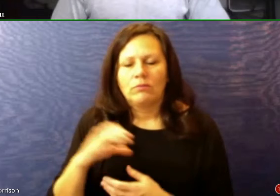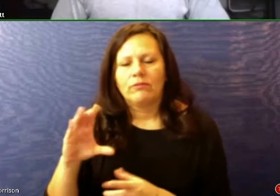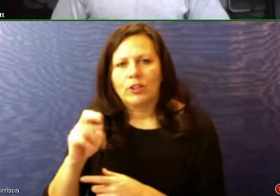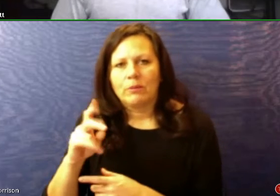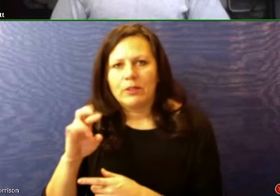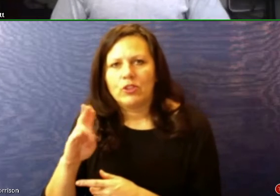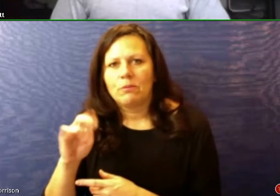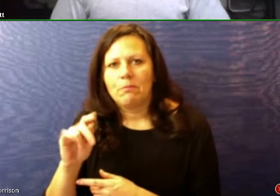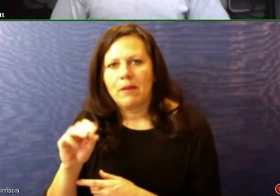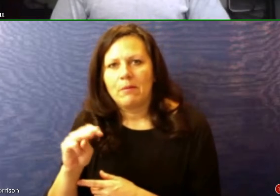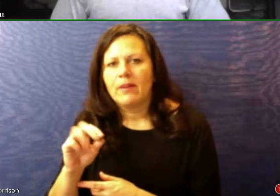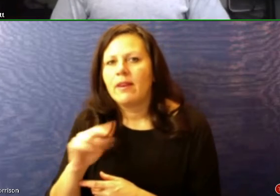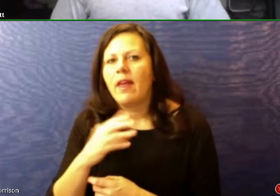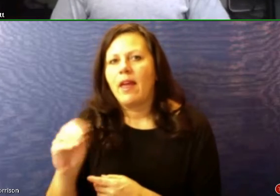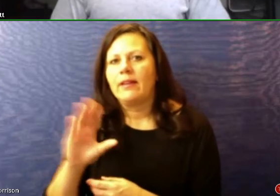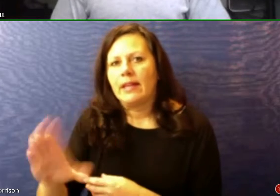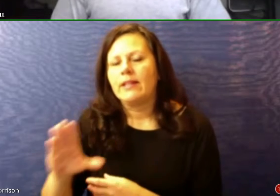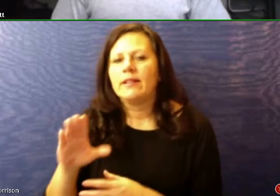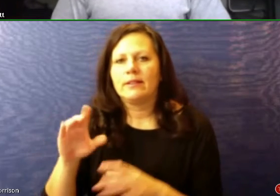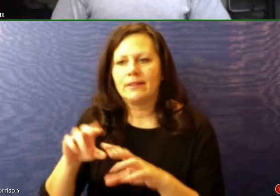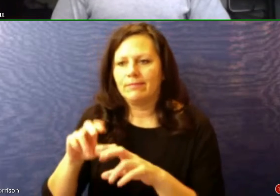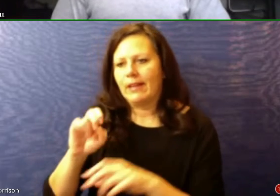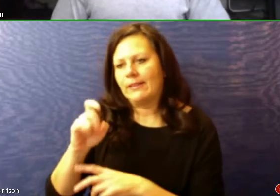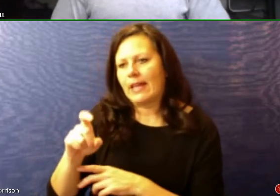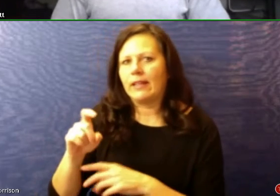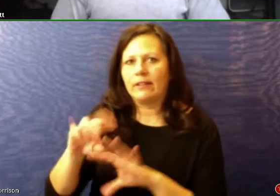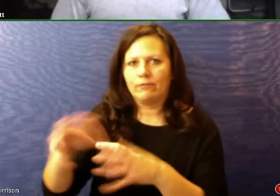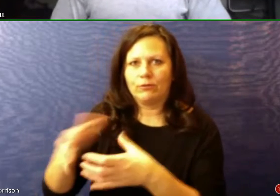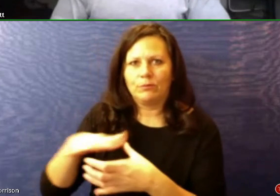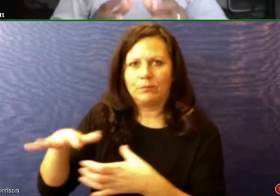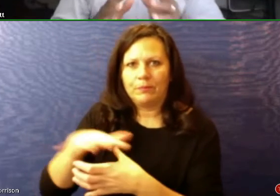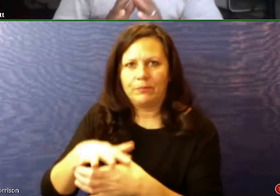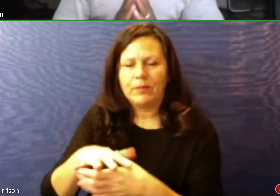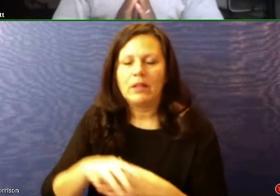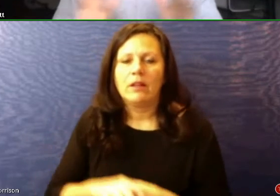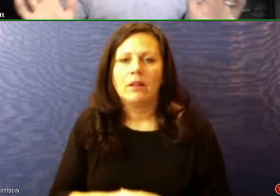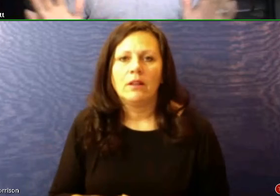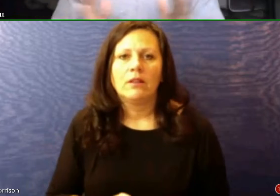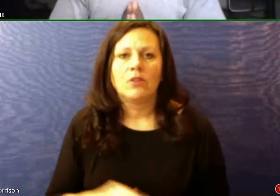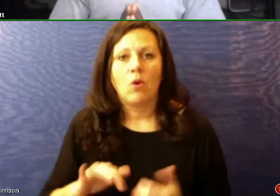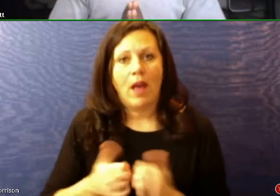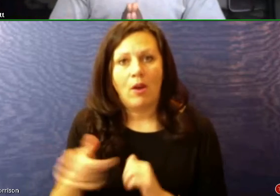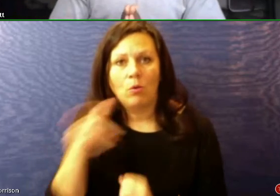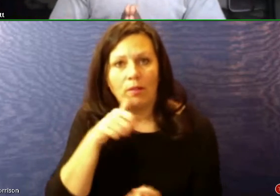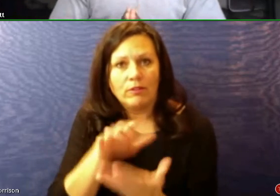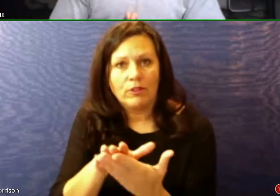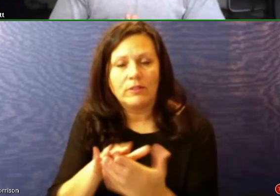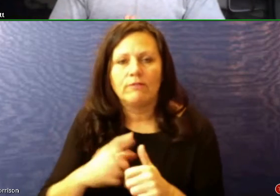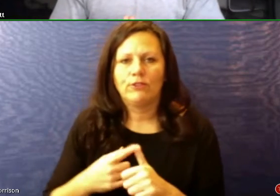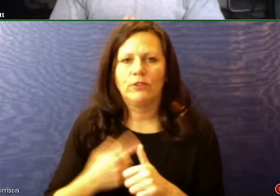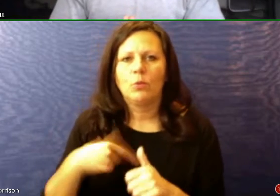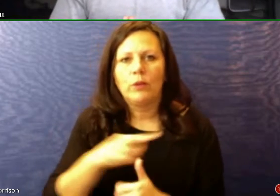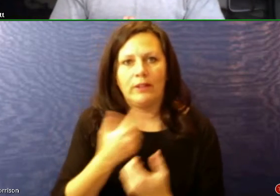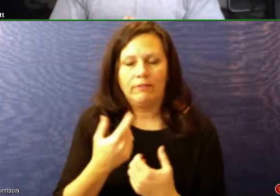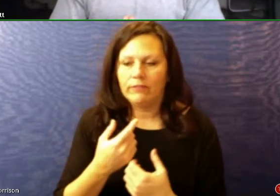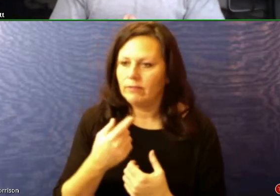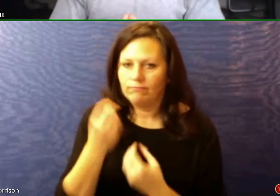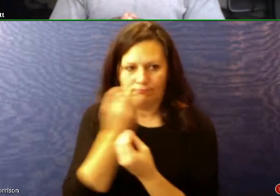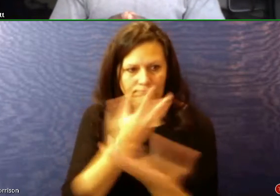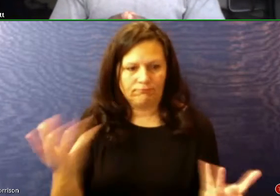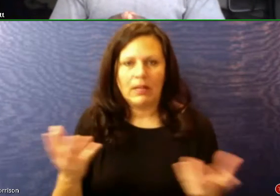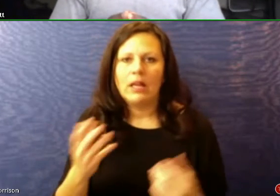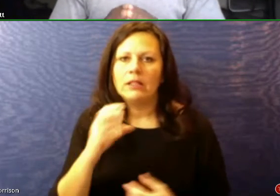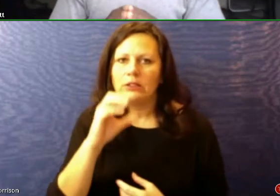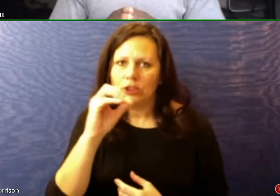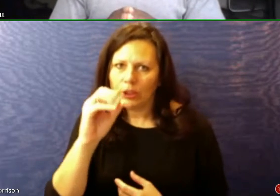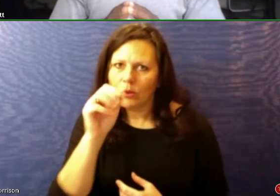executive table. The way that's going to look is, first and foremost, we've already made it clear that we have a zero tolerance policy. Absolutely.